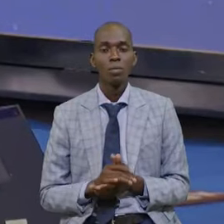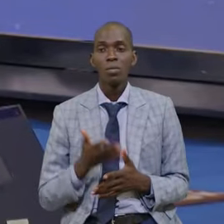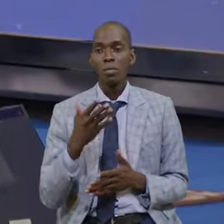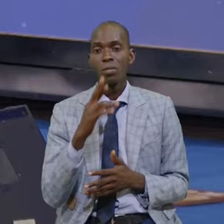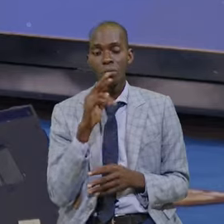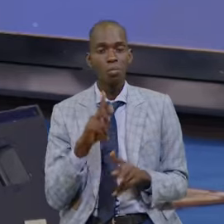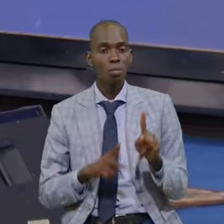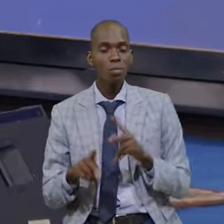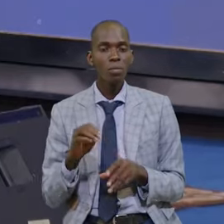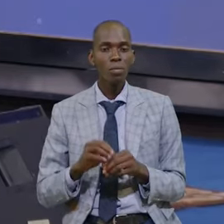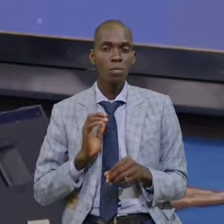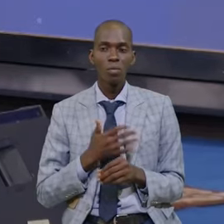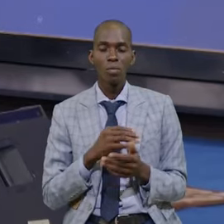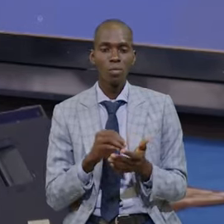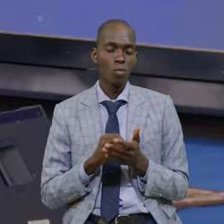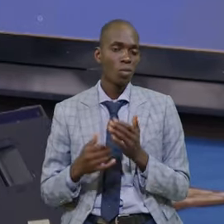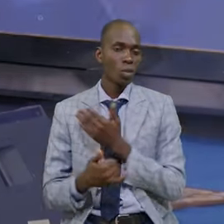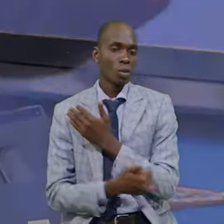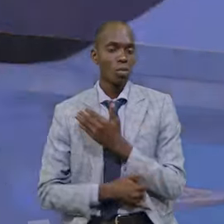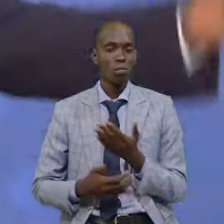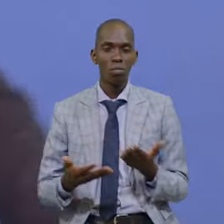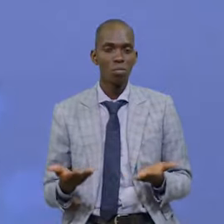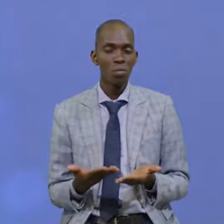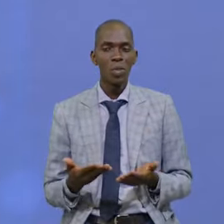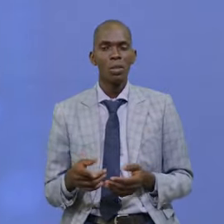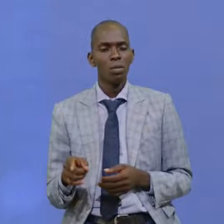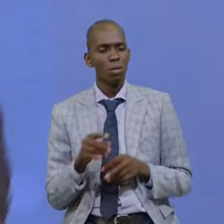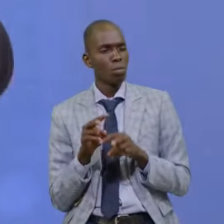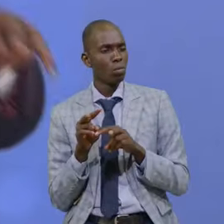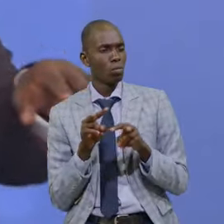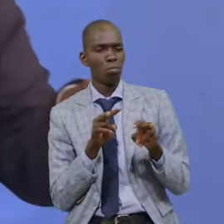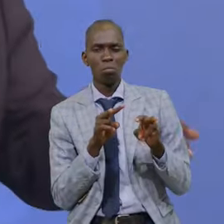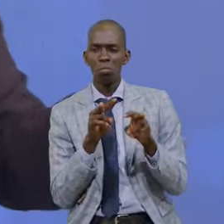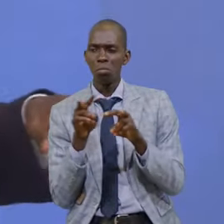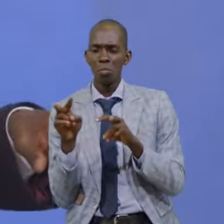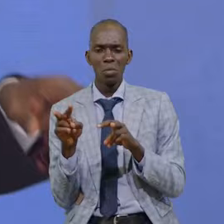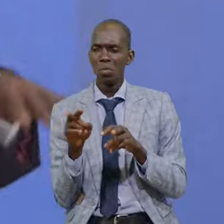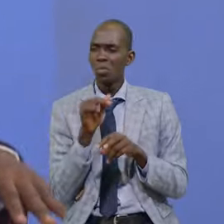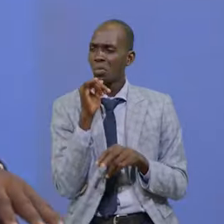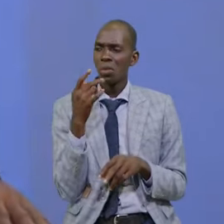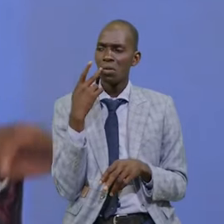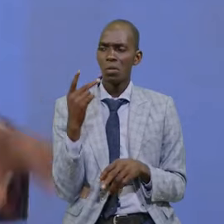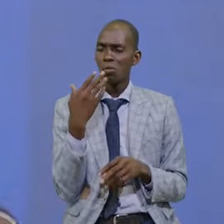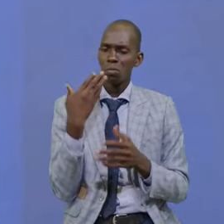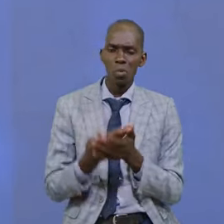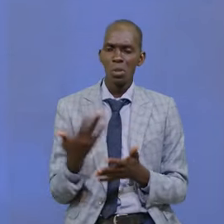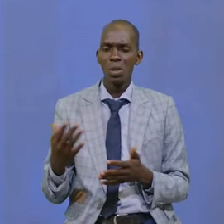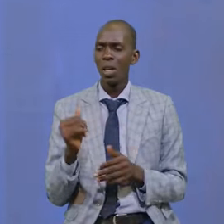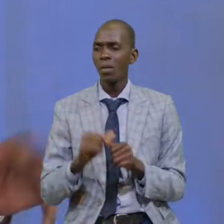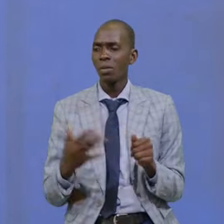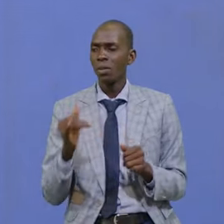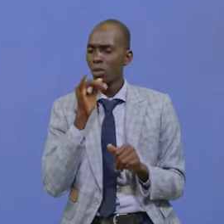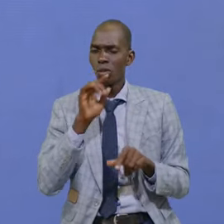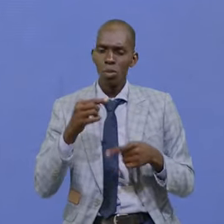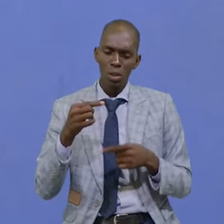here. They look around. They cannot see any goodness. They see everything is going down. Everything is going